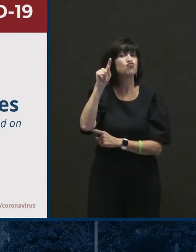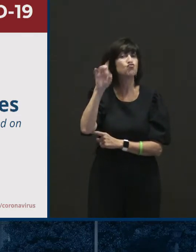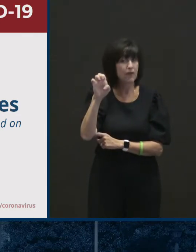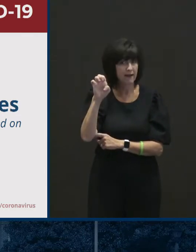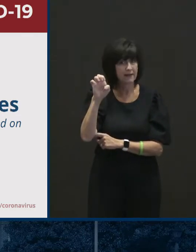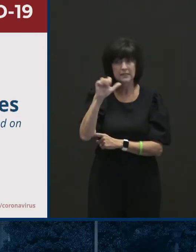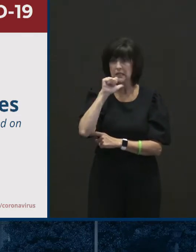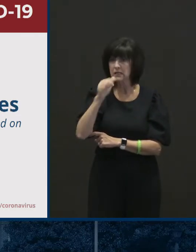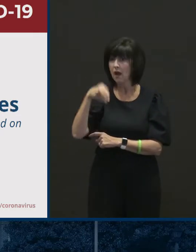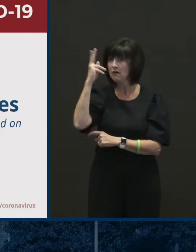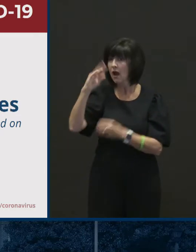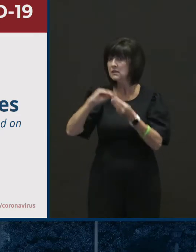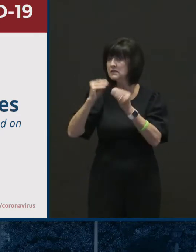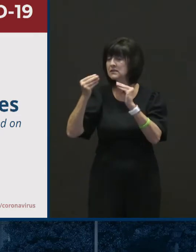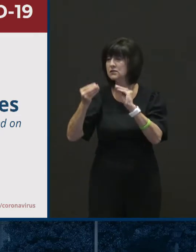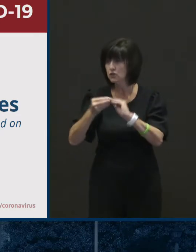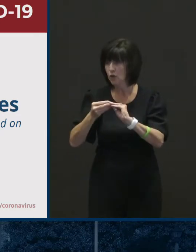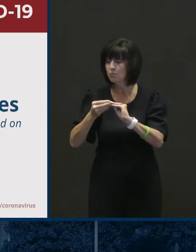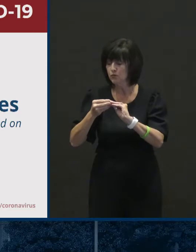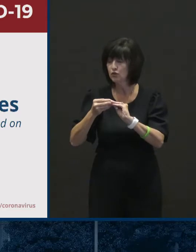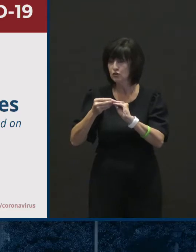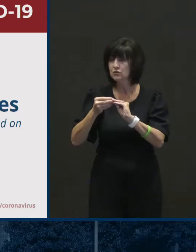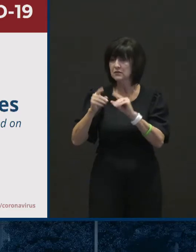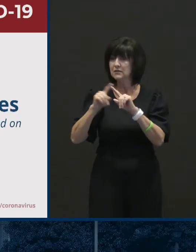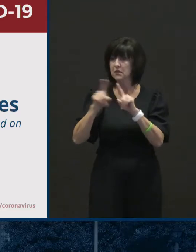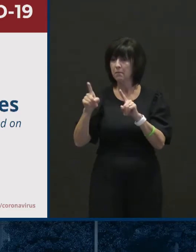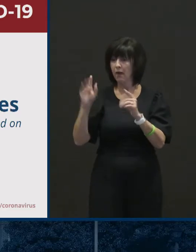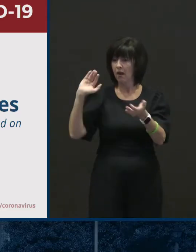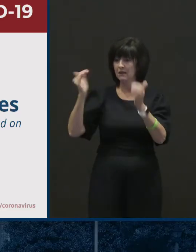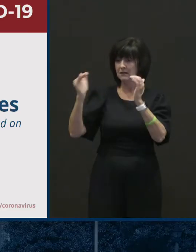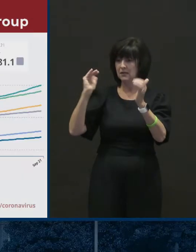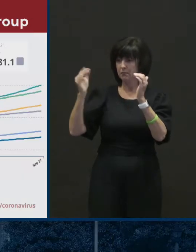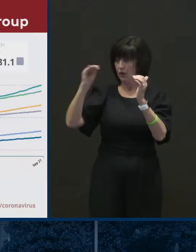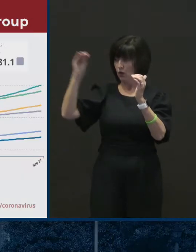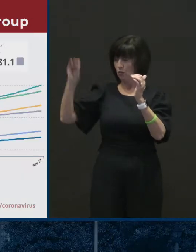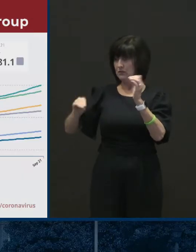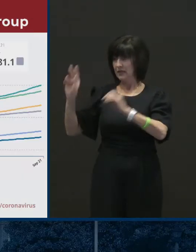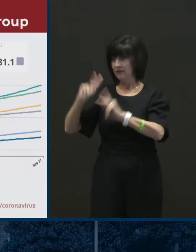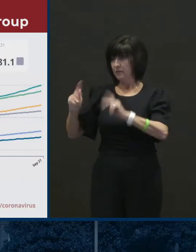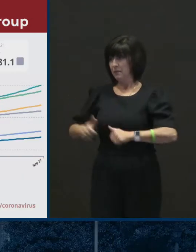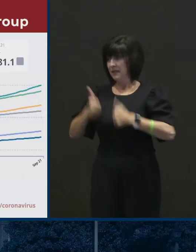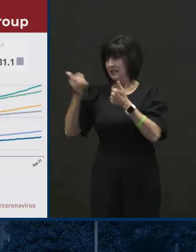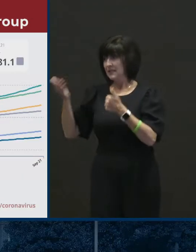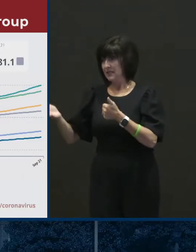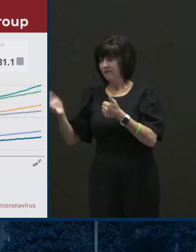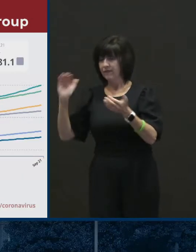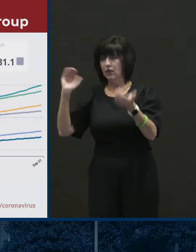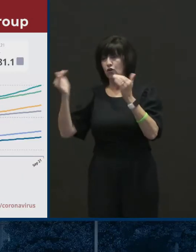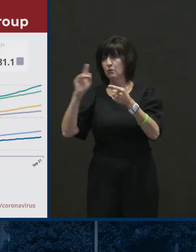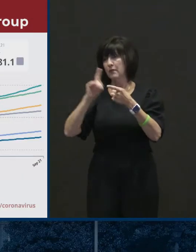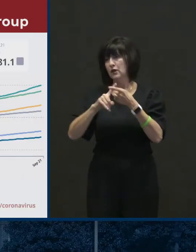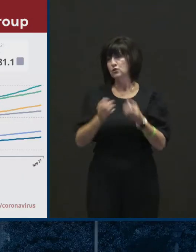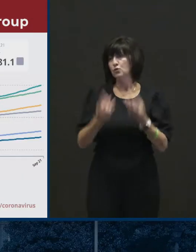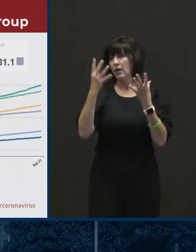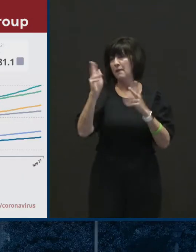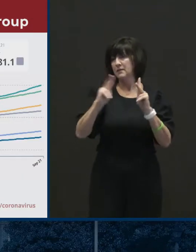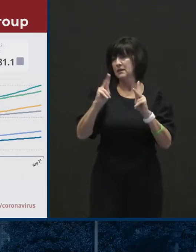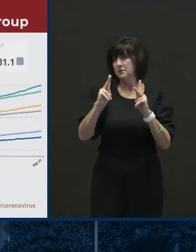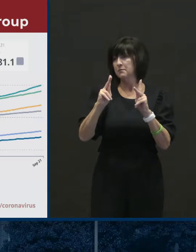of infection, and of course that goes back to our experience with poultry workers back in